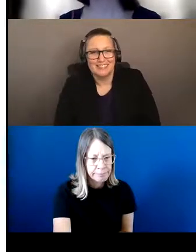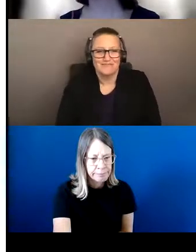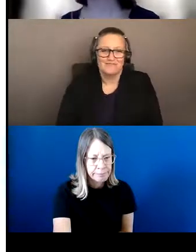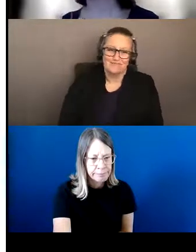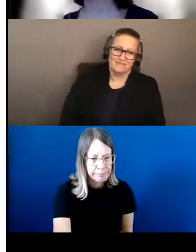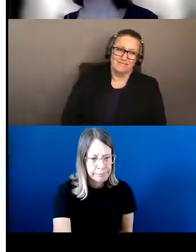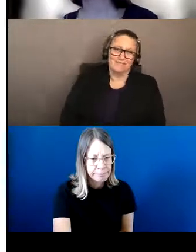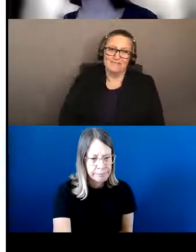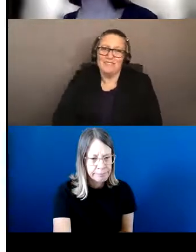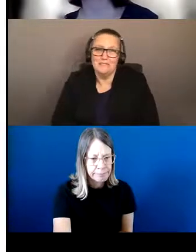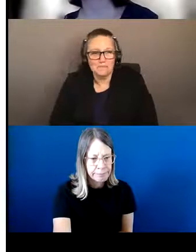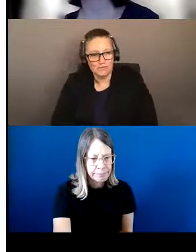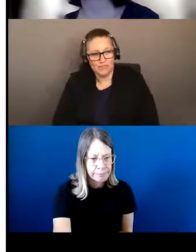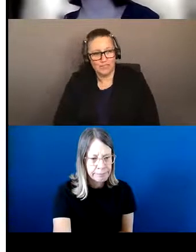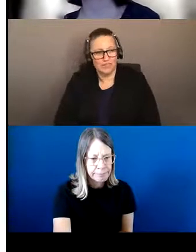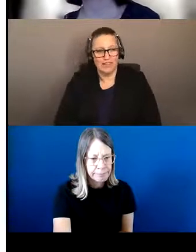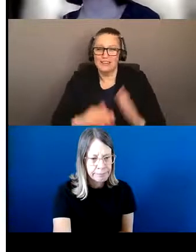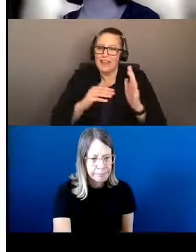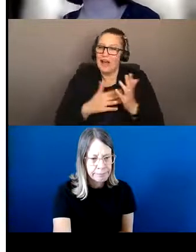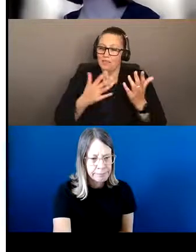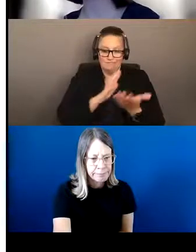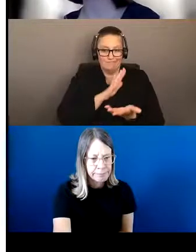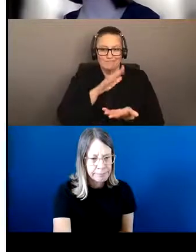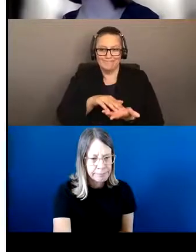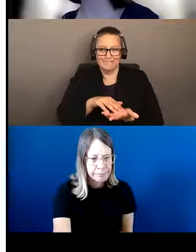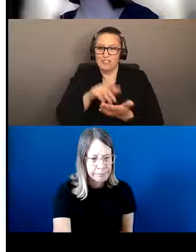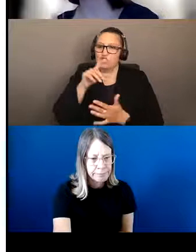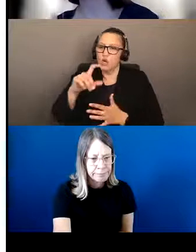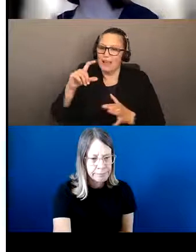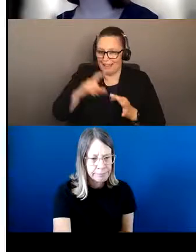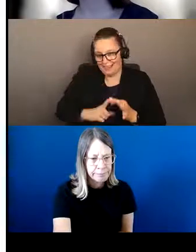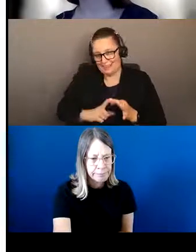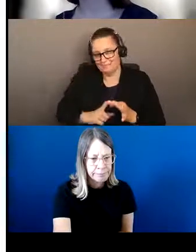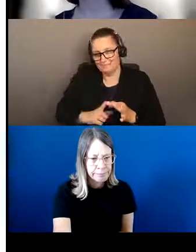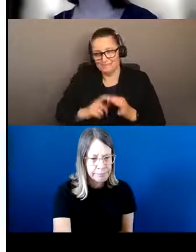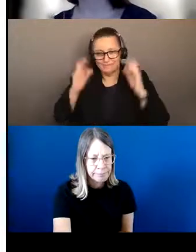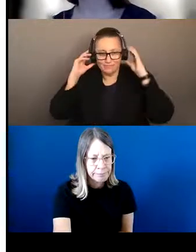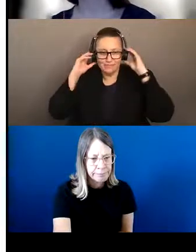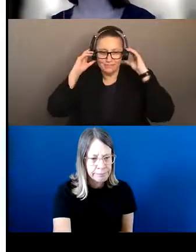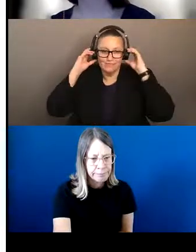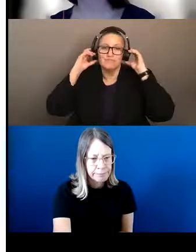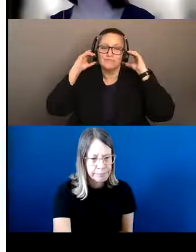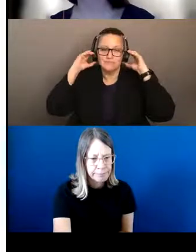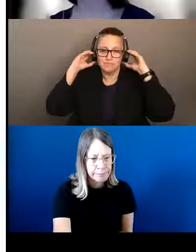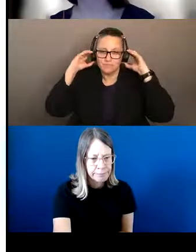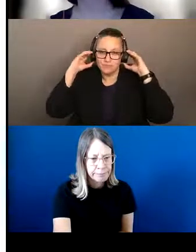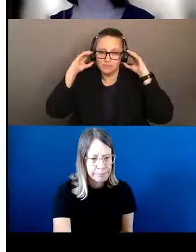We end our journey at our shining, shimmering harbour at Circular Quay. As many of us no longer have access to the